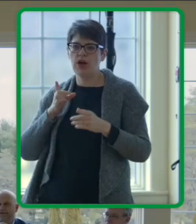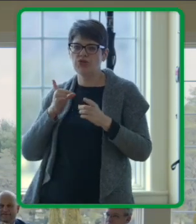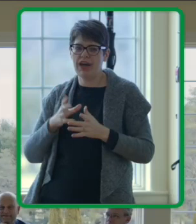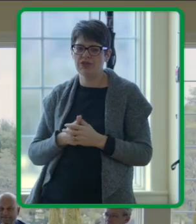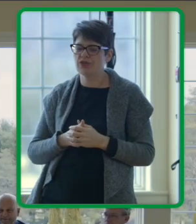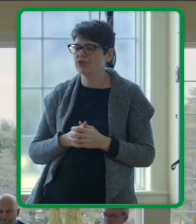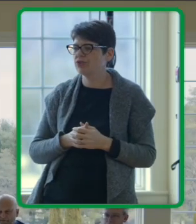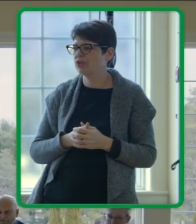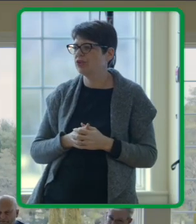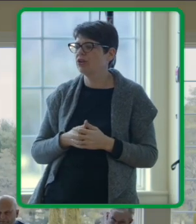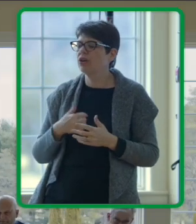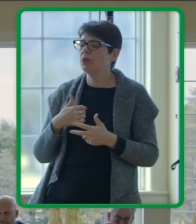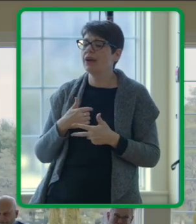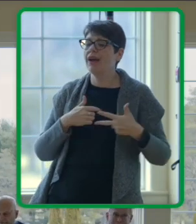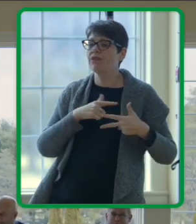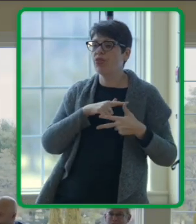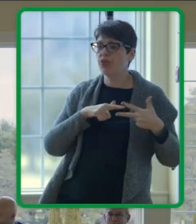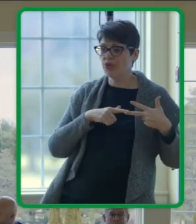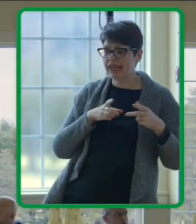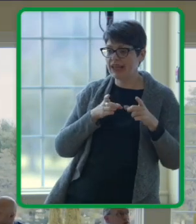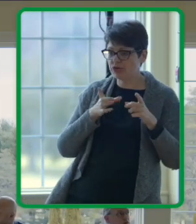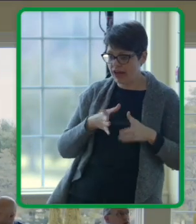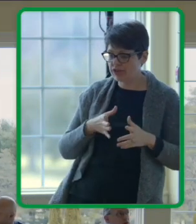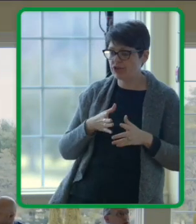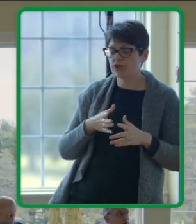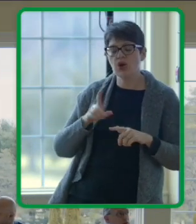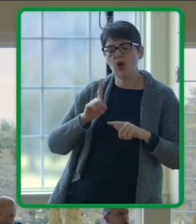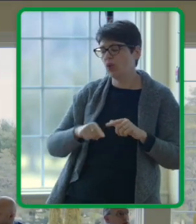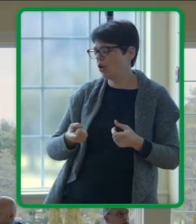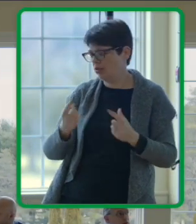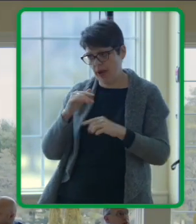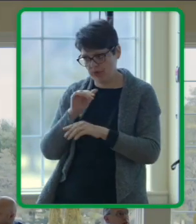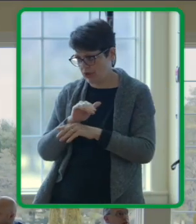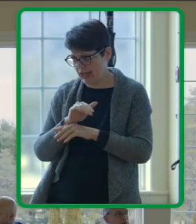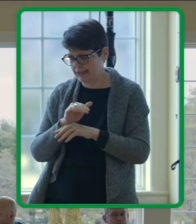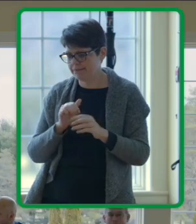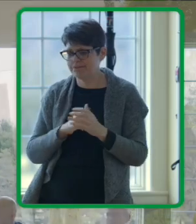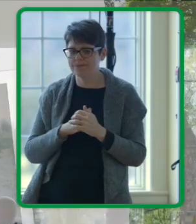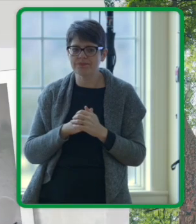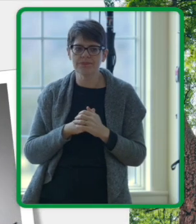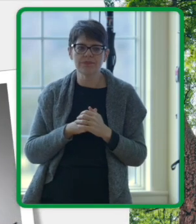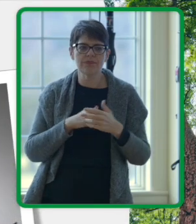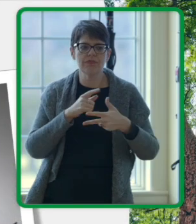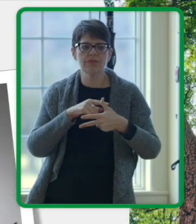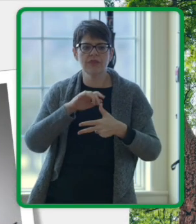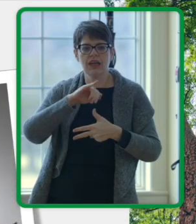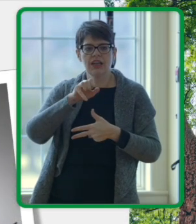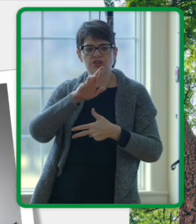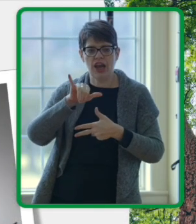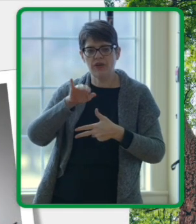So we have 3 directors who are not able to be with us here tonight. Director Jerry